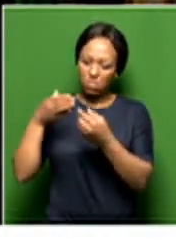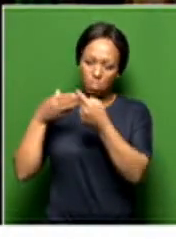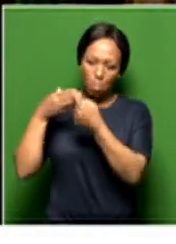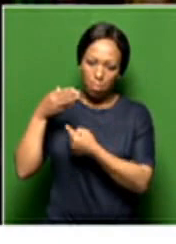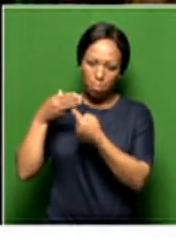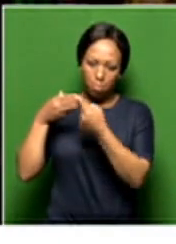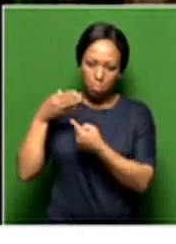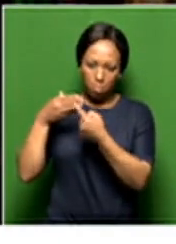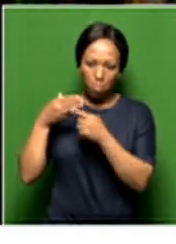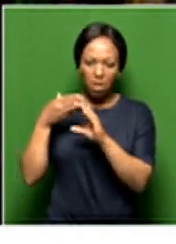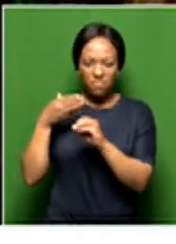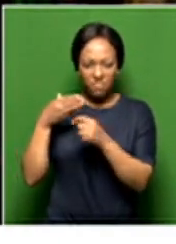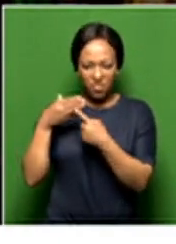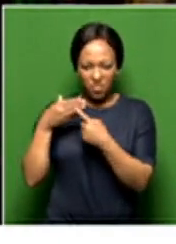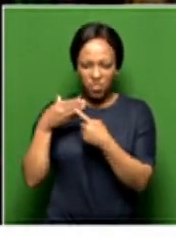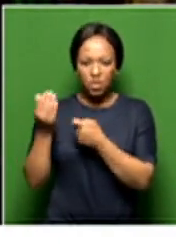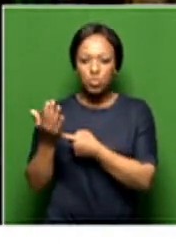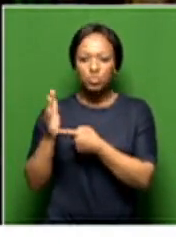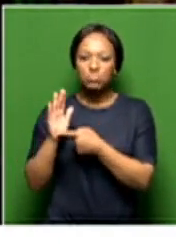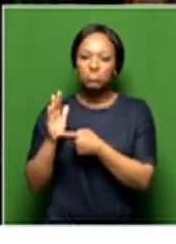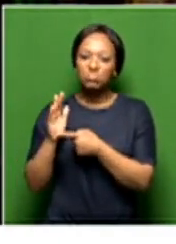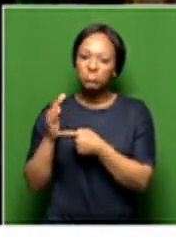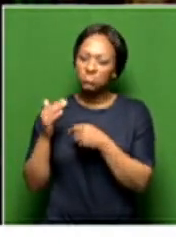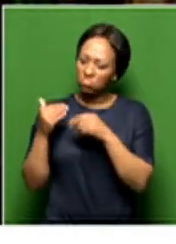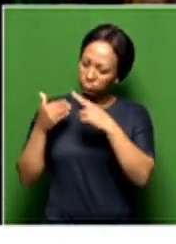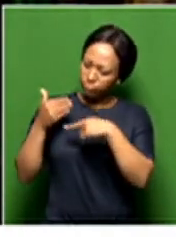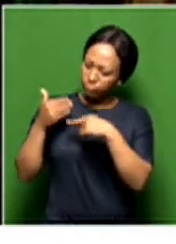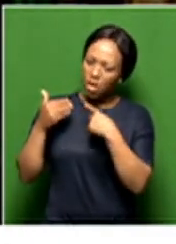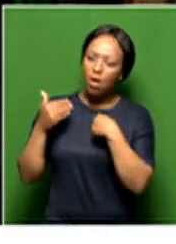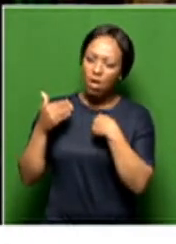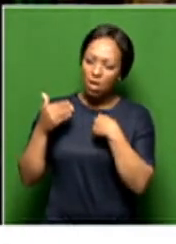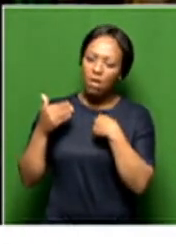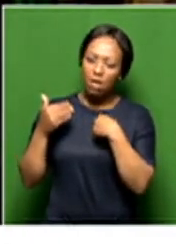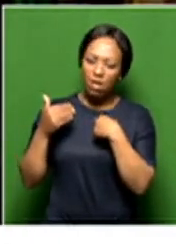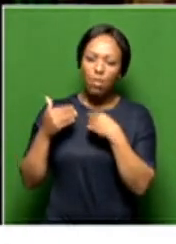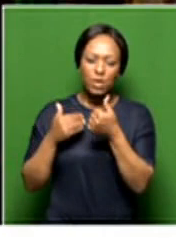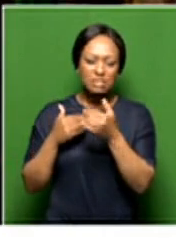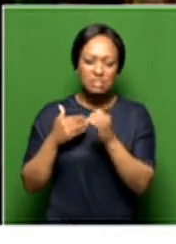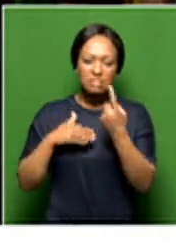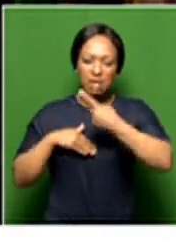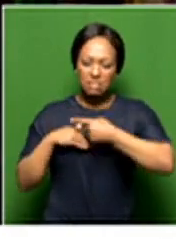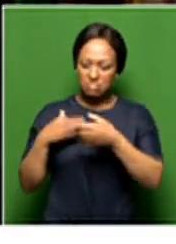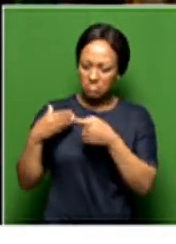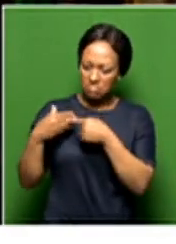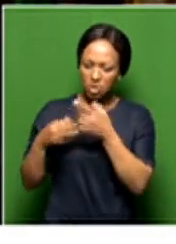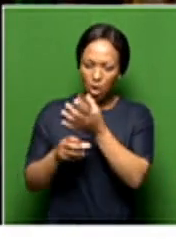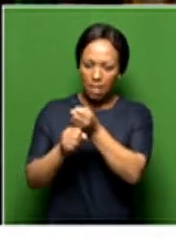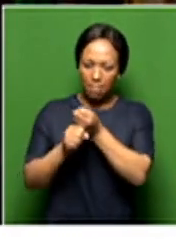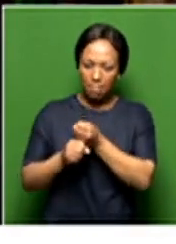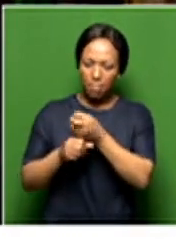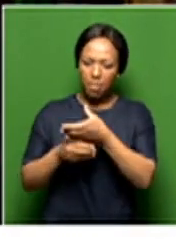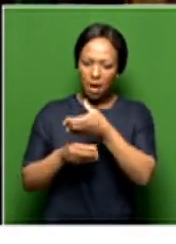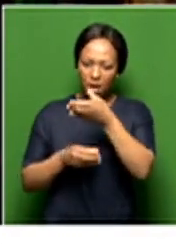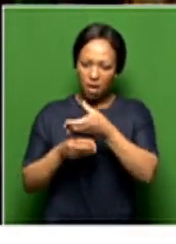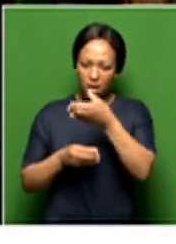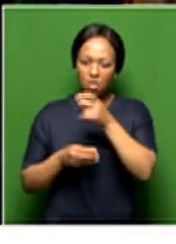that, you know, suggests that prompts people towards the information that it takes 60 days, you know, for a can to